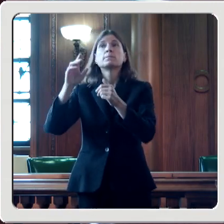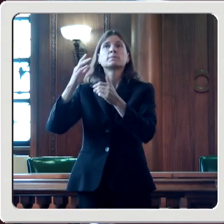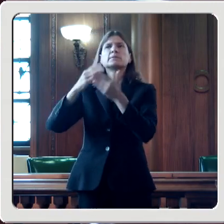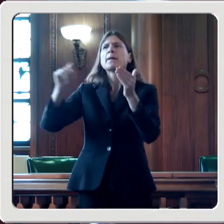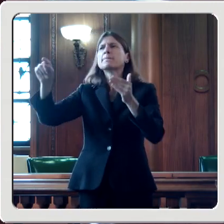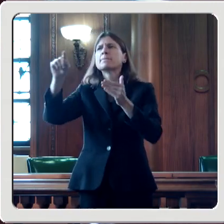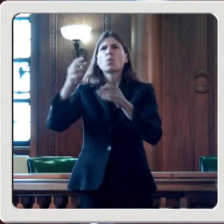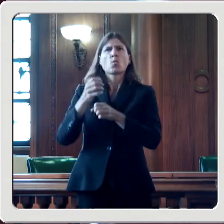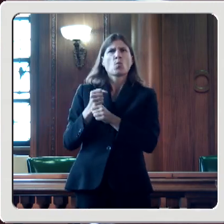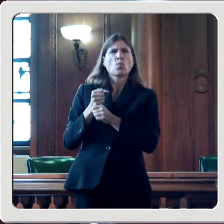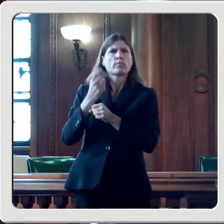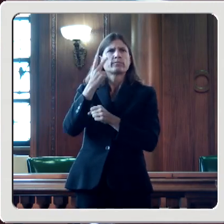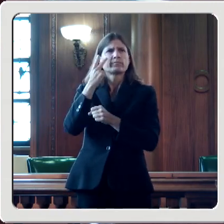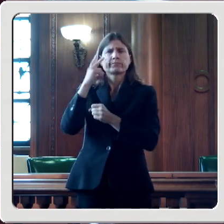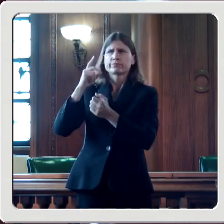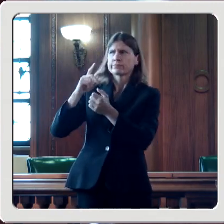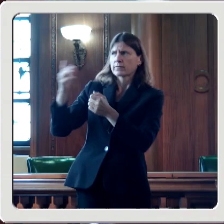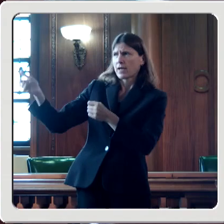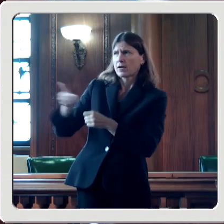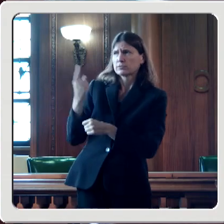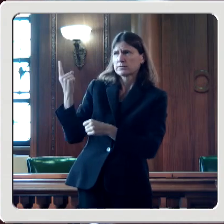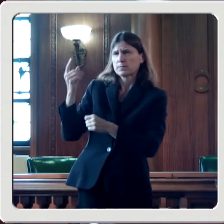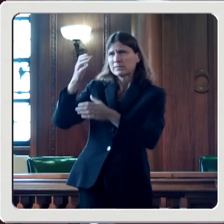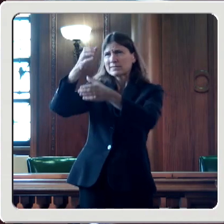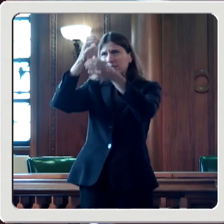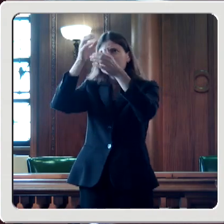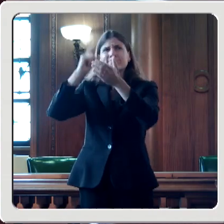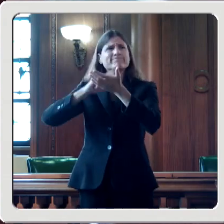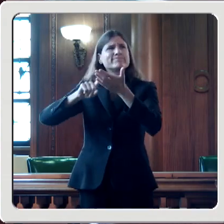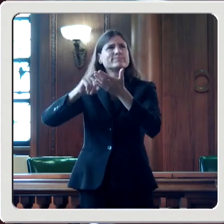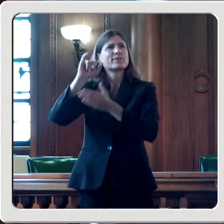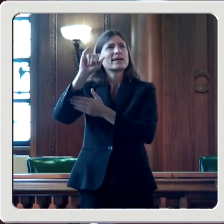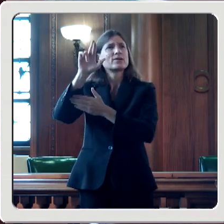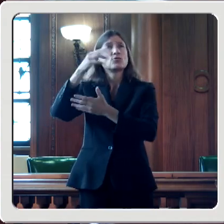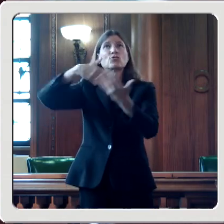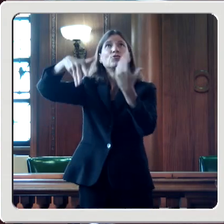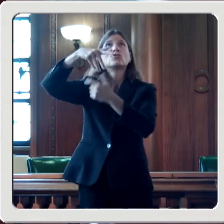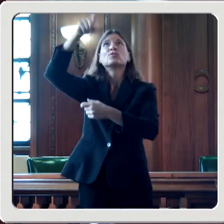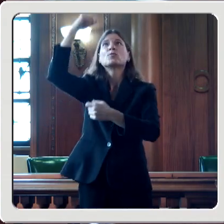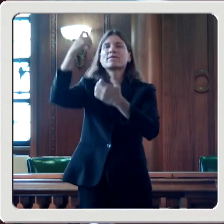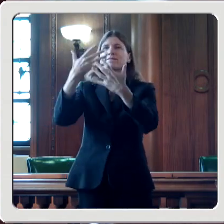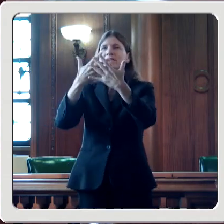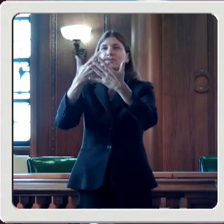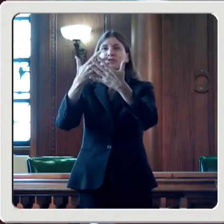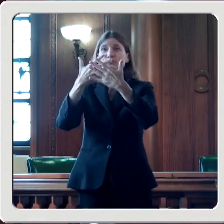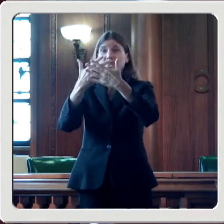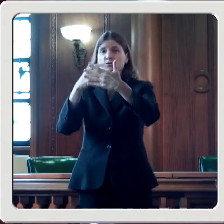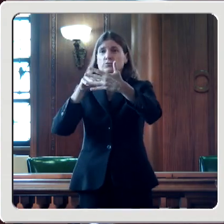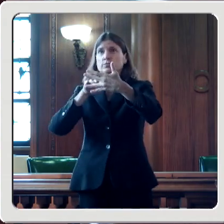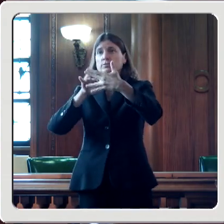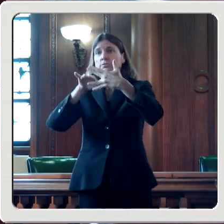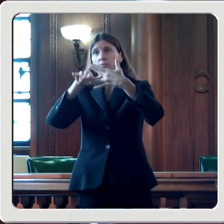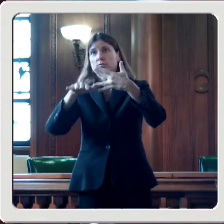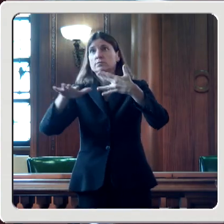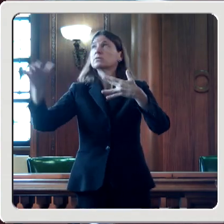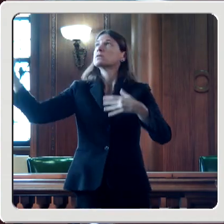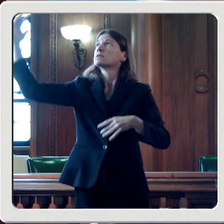buildings pertaining to the new COVID-19 rules and regulations. On the financial front, my